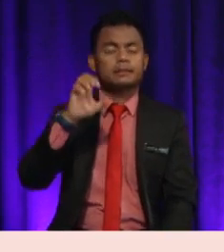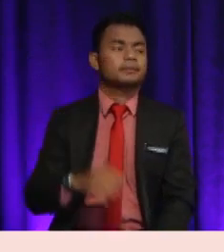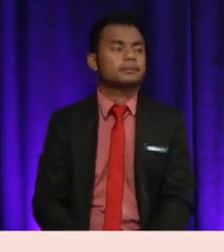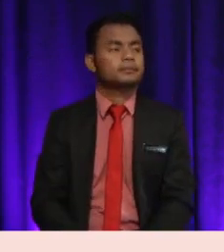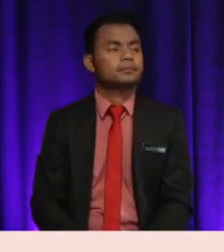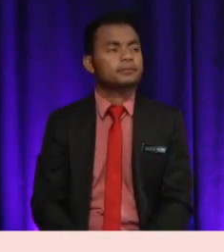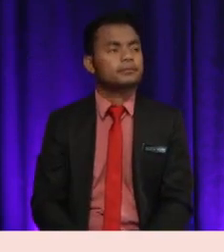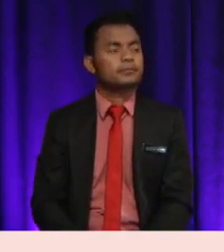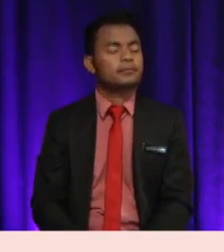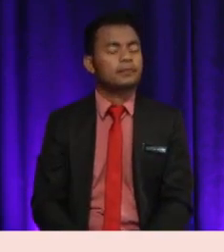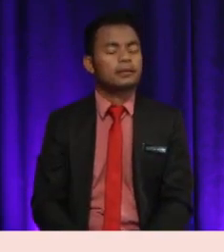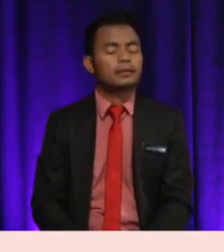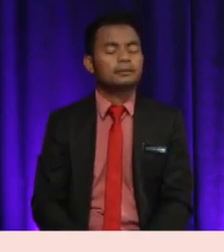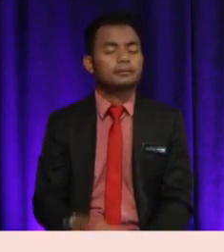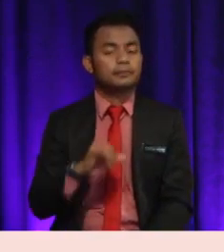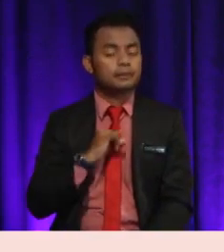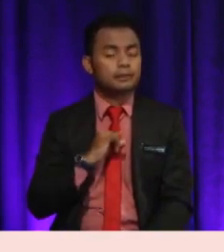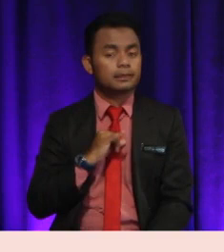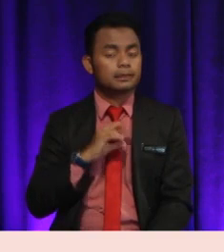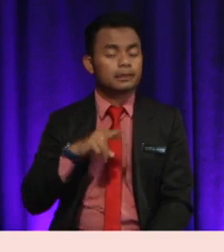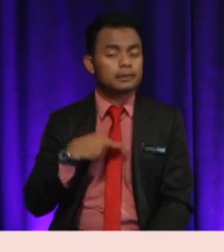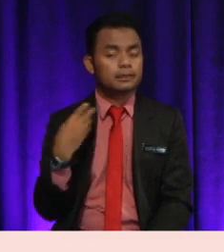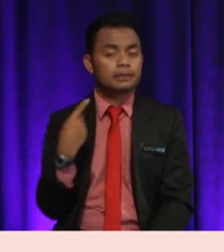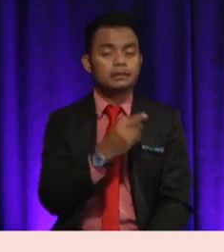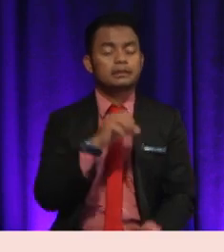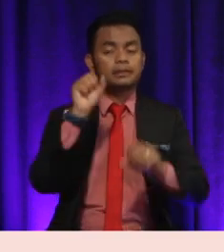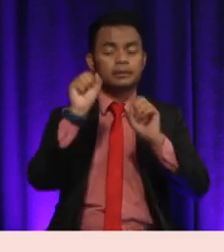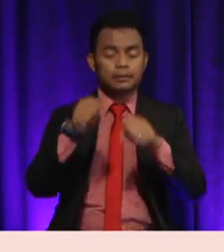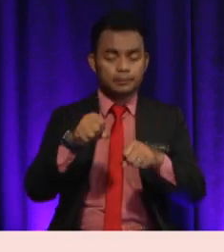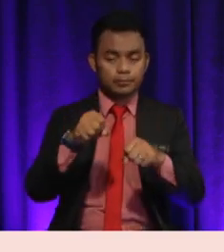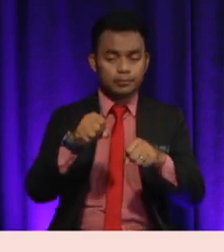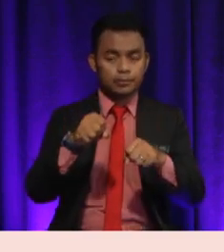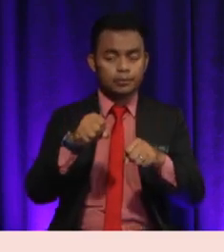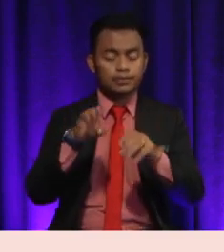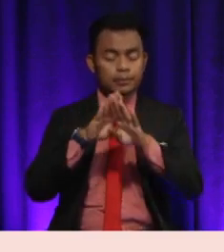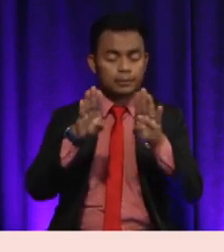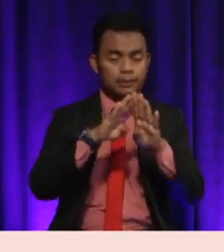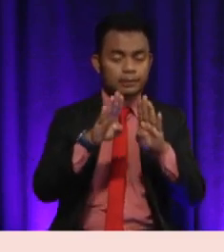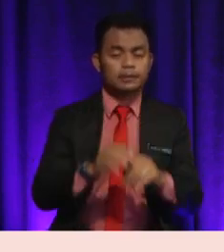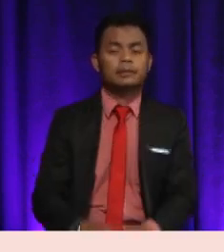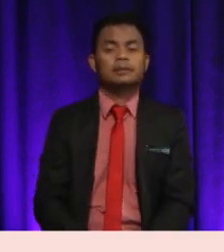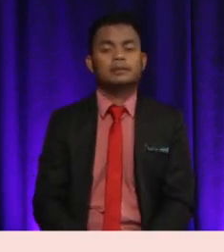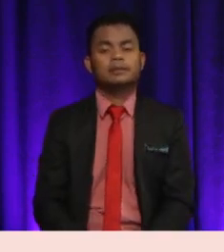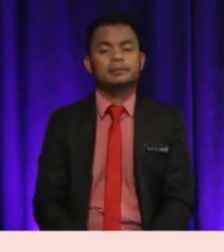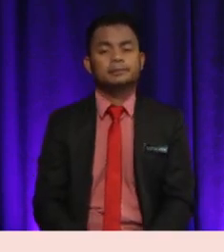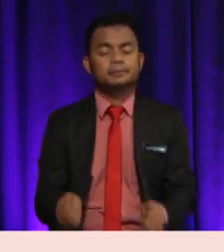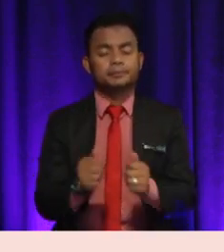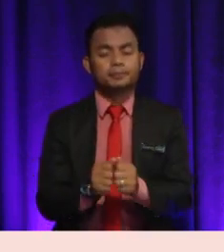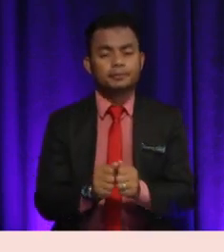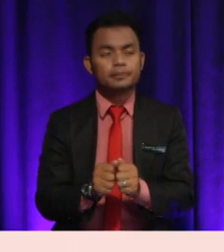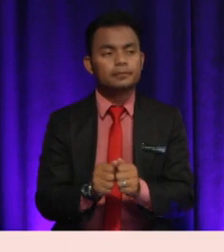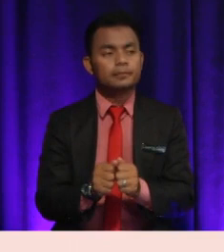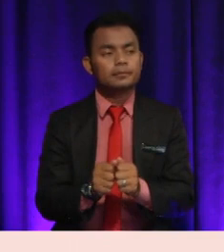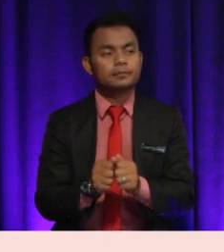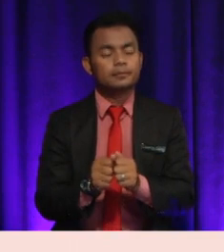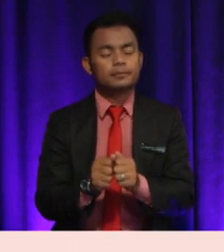I think we can compare the answer we find in the text with the other 4 distractors given. Yeah,